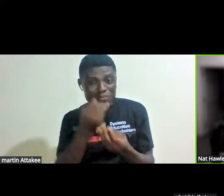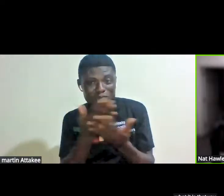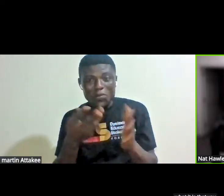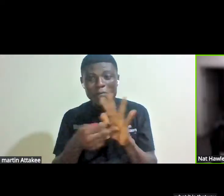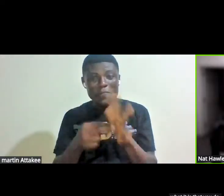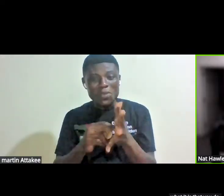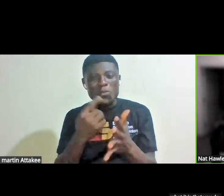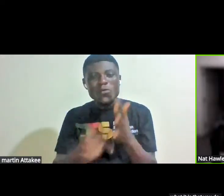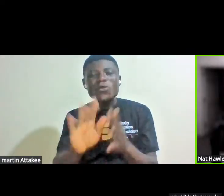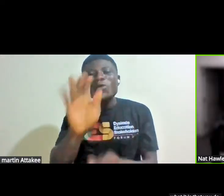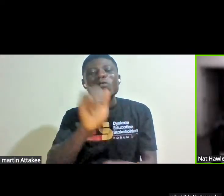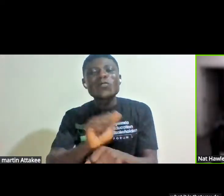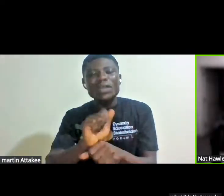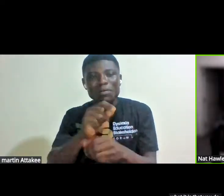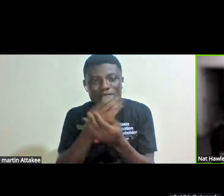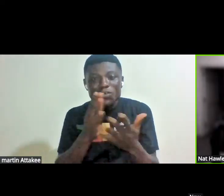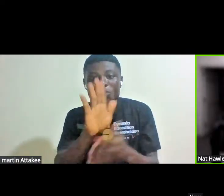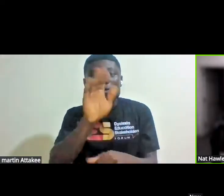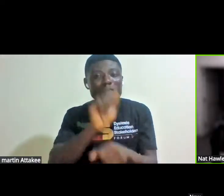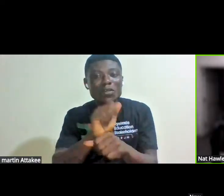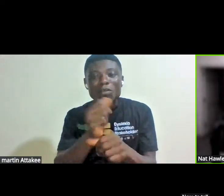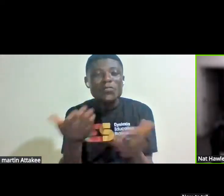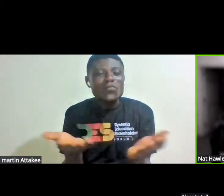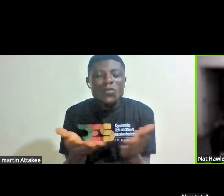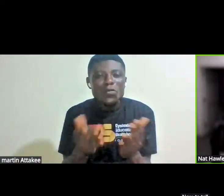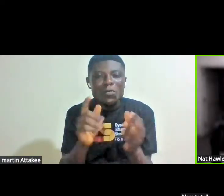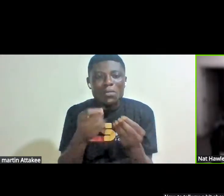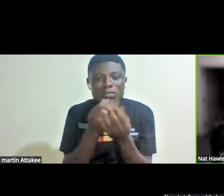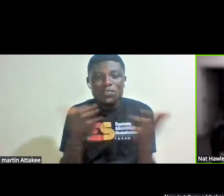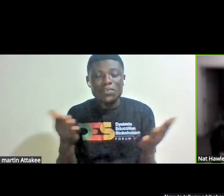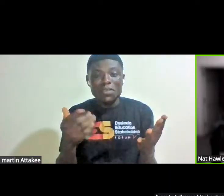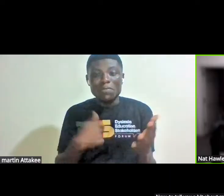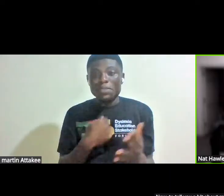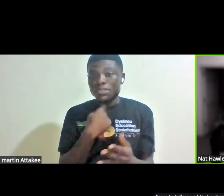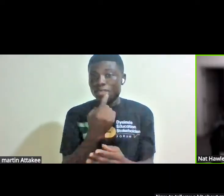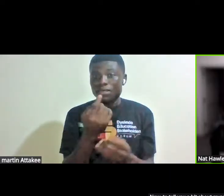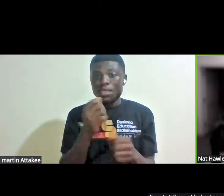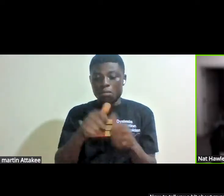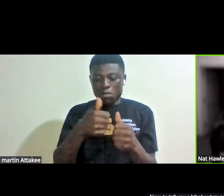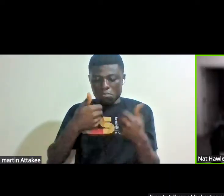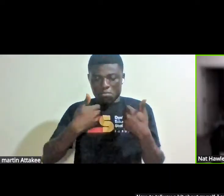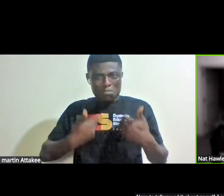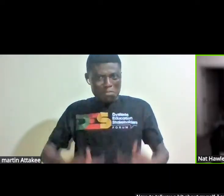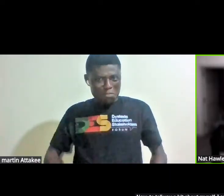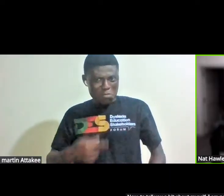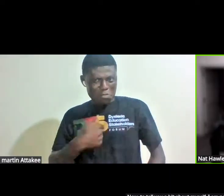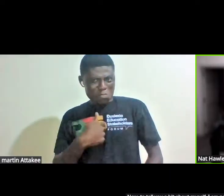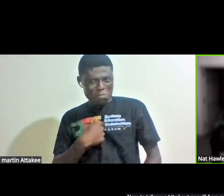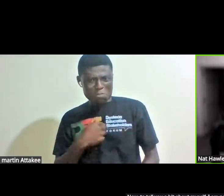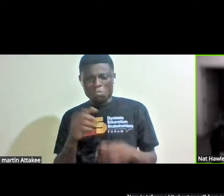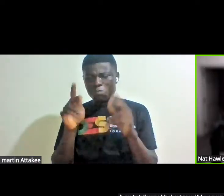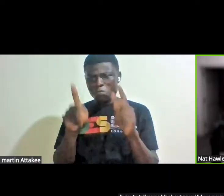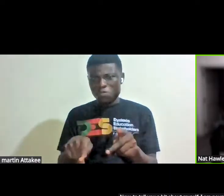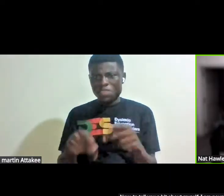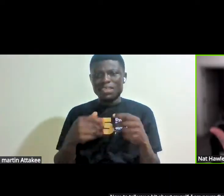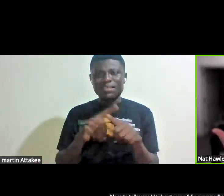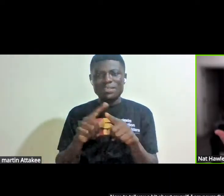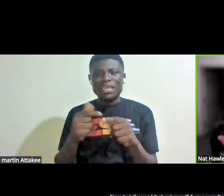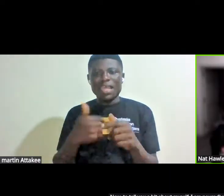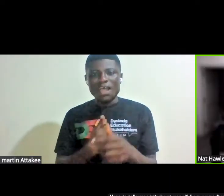do. Now, to tell you a bit about myself, I am neurodivergent, so I have